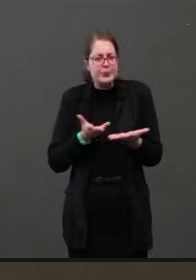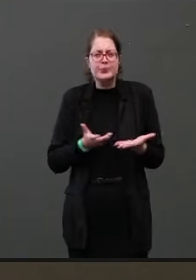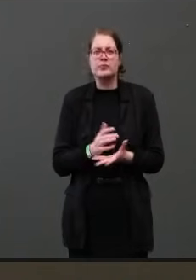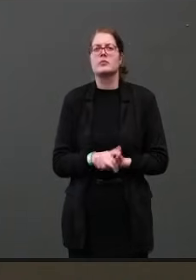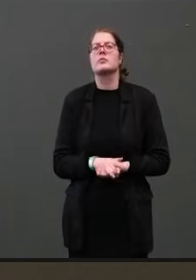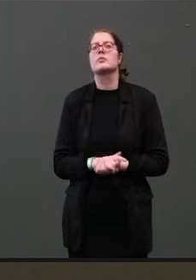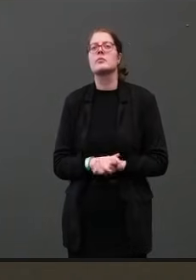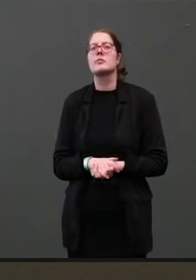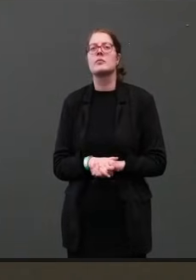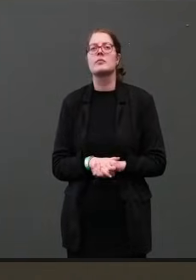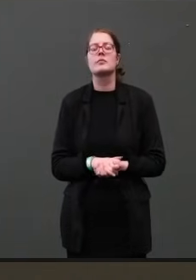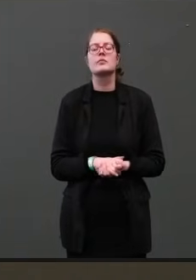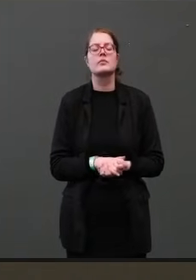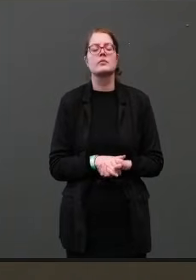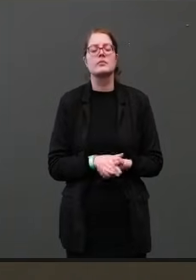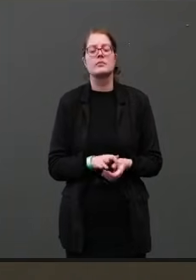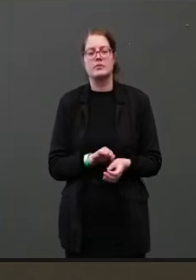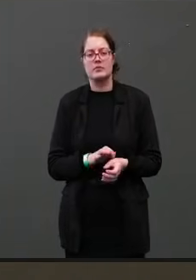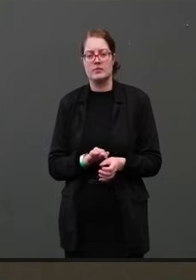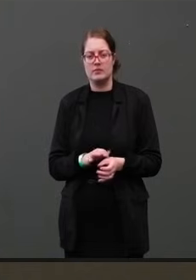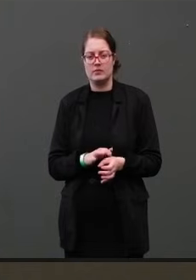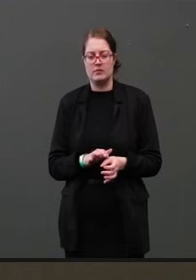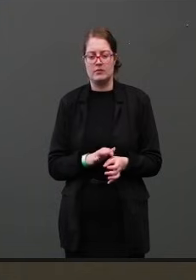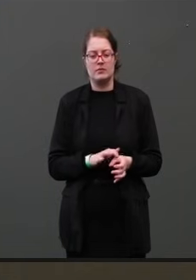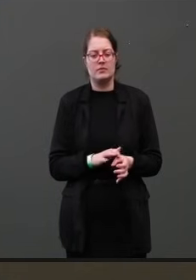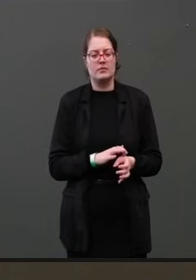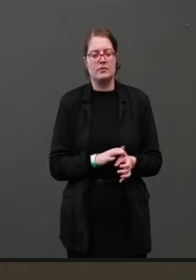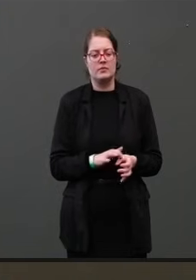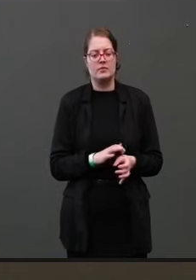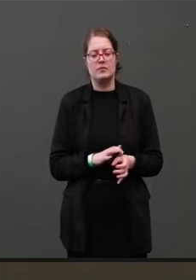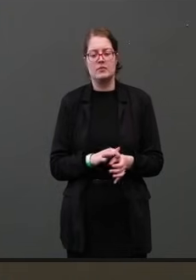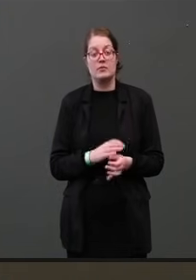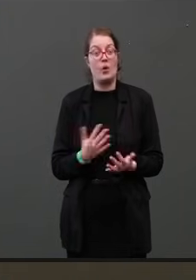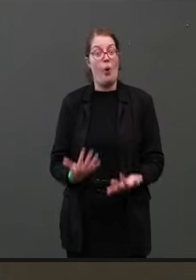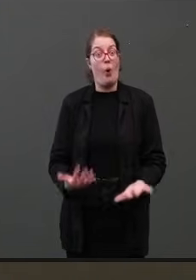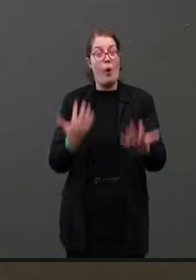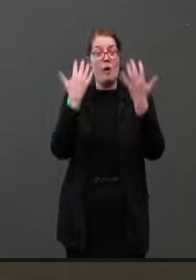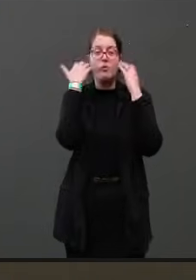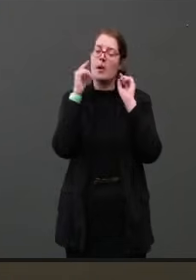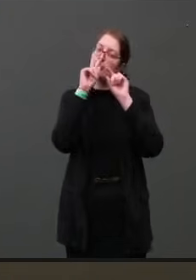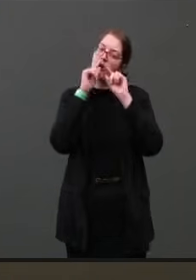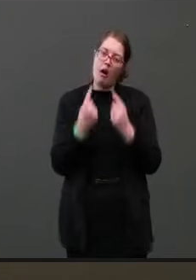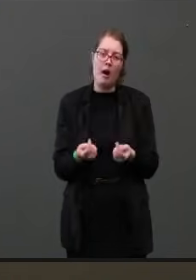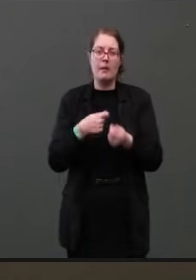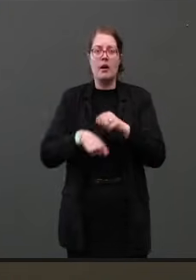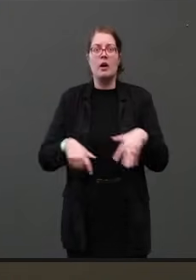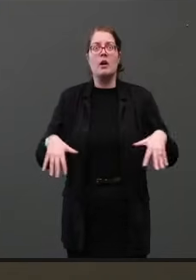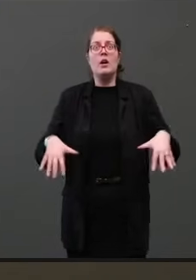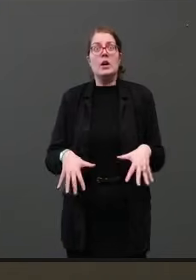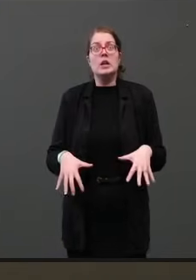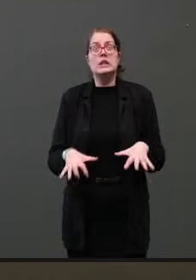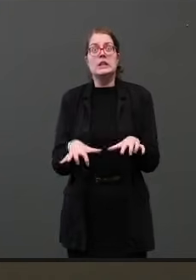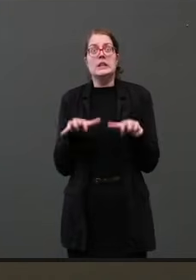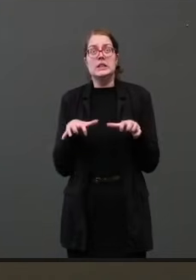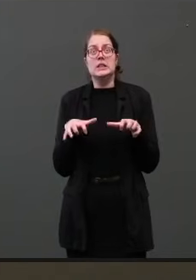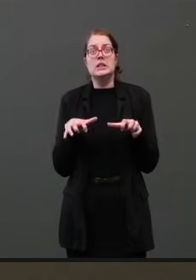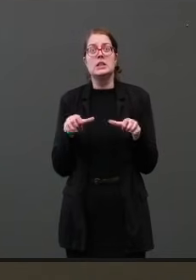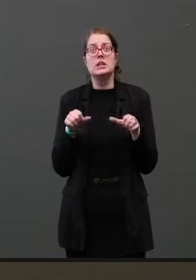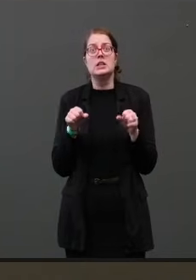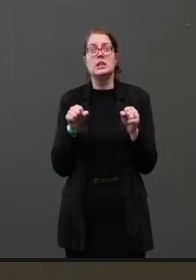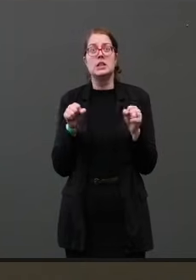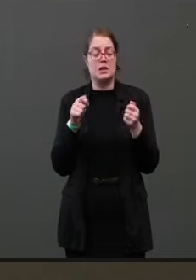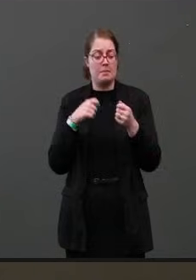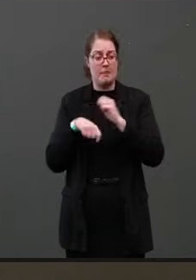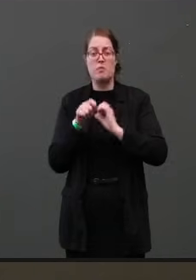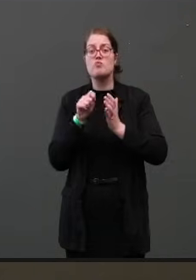But you mustn't let it overwhelm you, because then it can paralyze you, and that's how you wind up with writer's block, which to my mind is